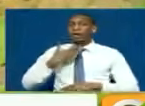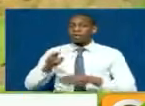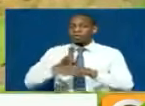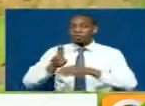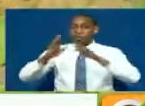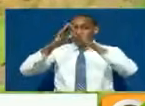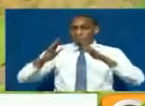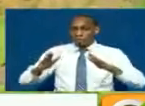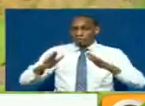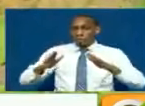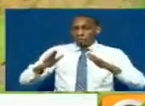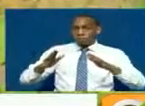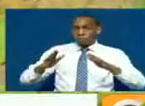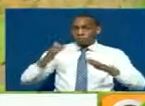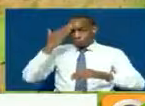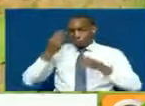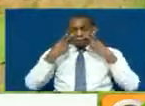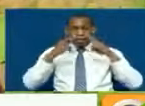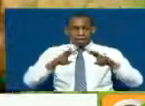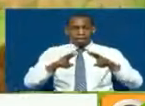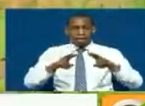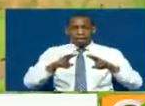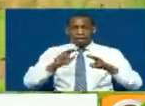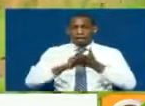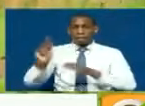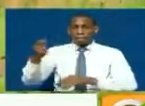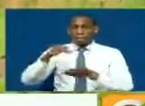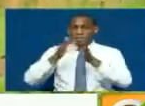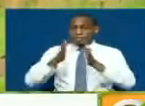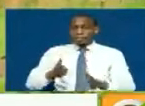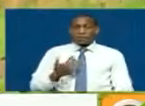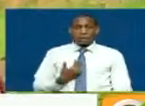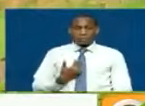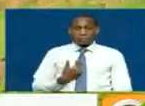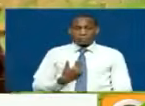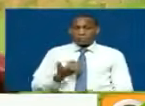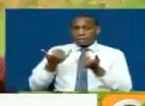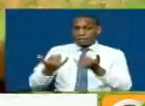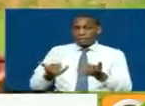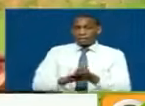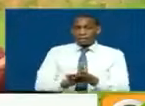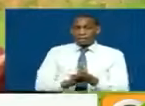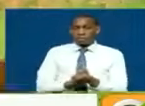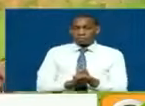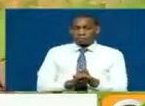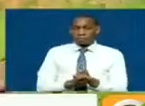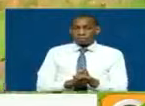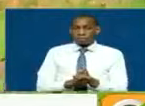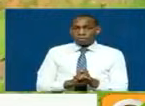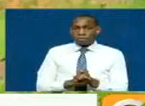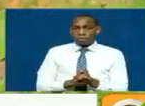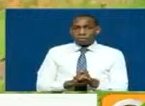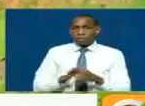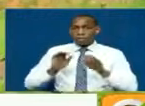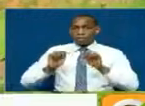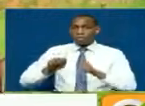kutumia hii nyumba kwa sababu wameangalia wakaona hakuna presidential candidate. Hapa ni warembo watupu, twende